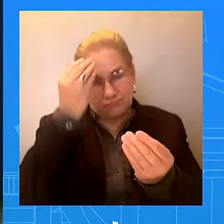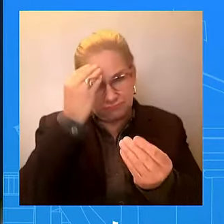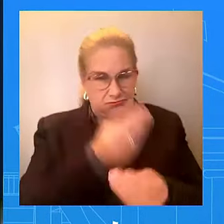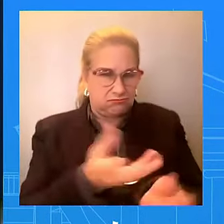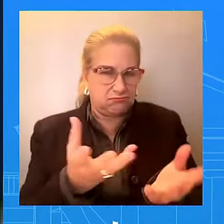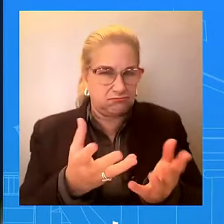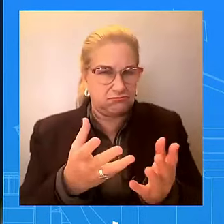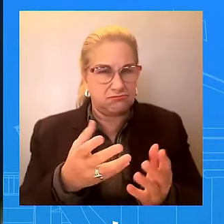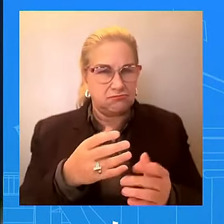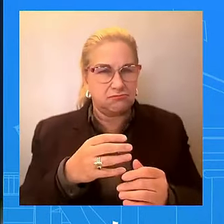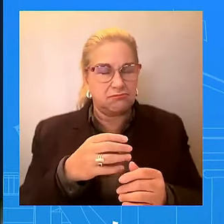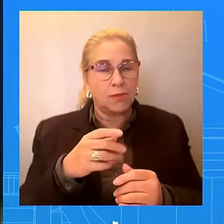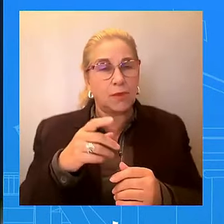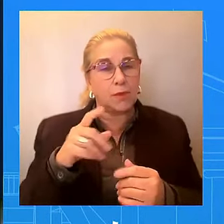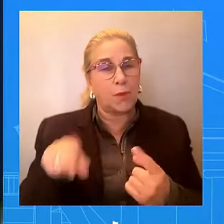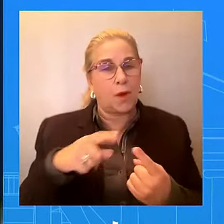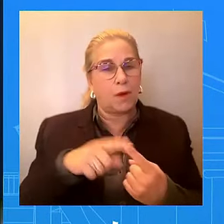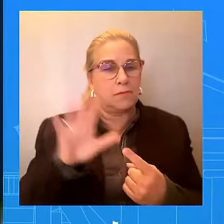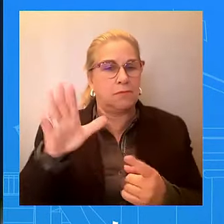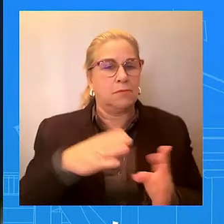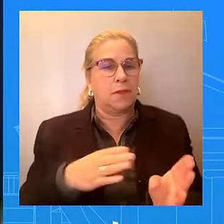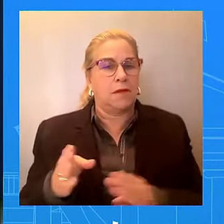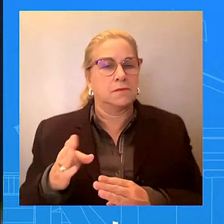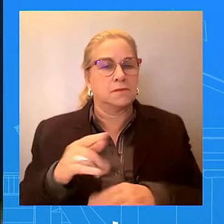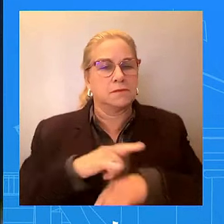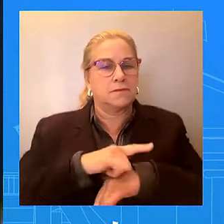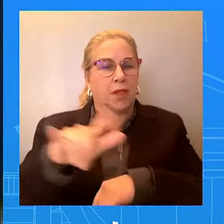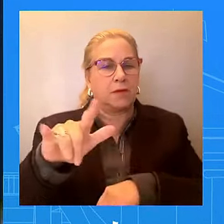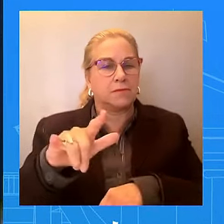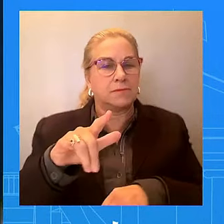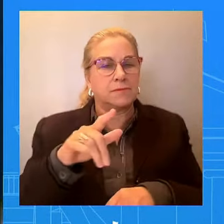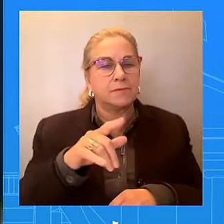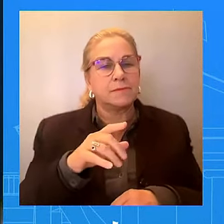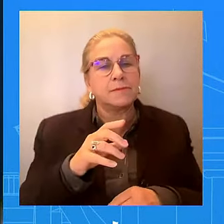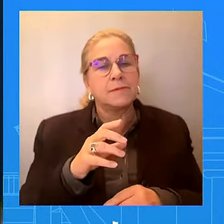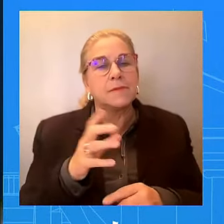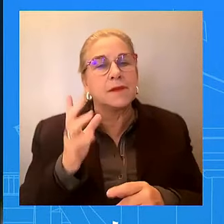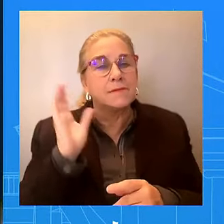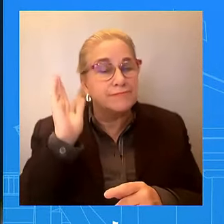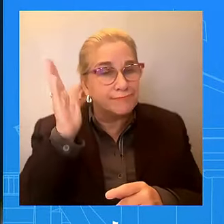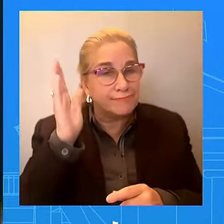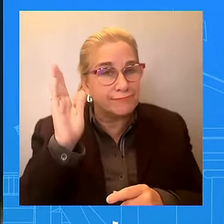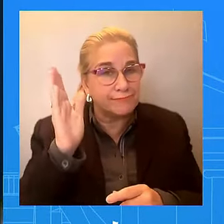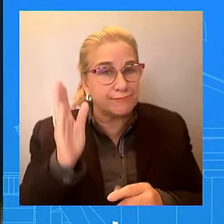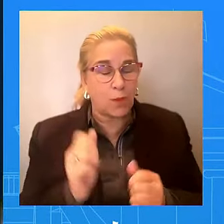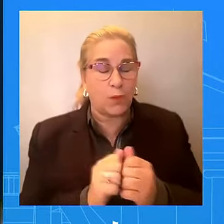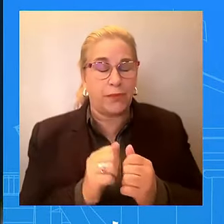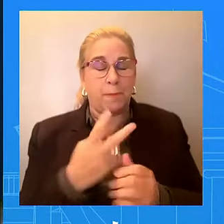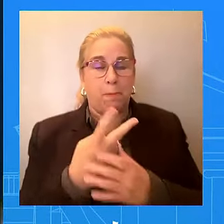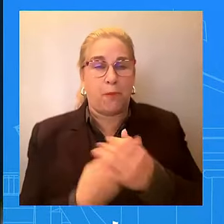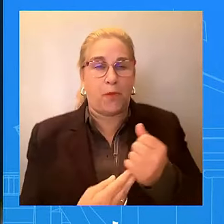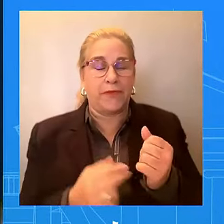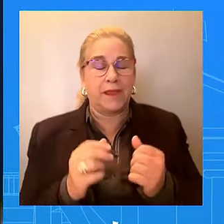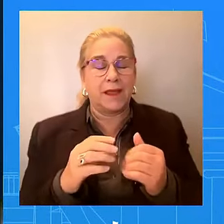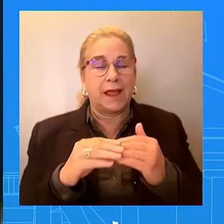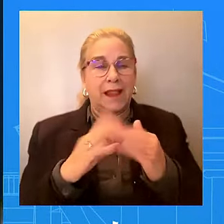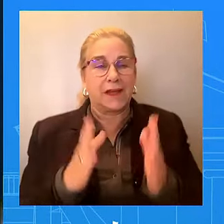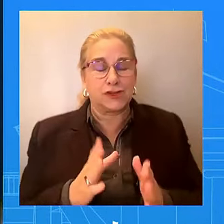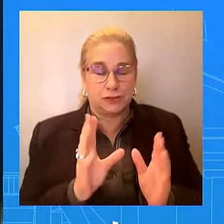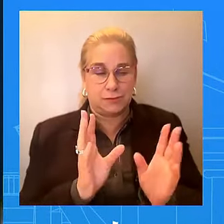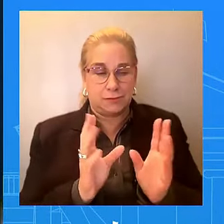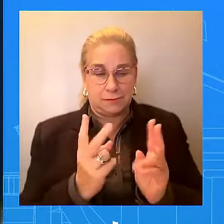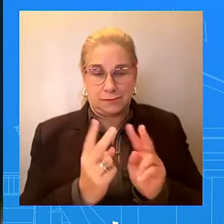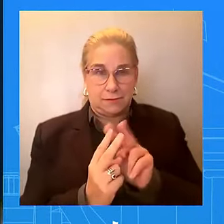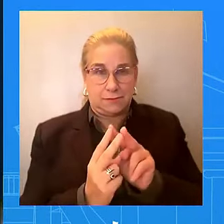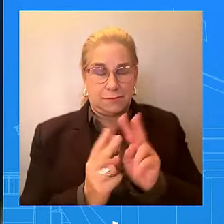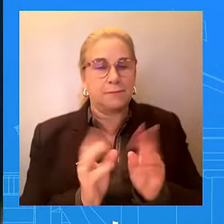planning to speak to both of the leaders very, very soon. And so once we have that information, we'll certainly share that with all of you as